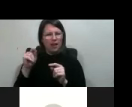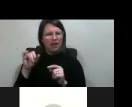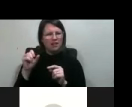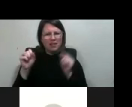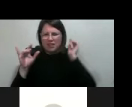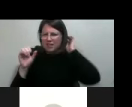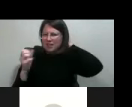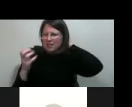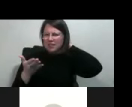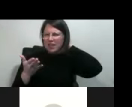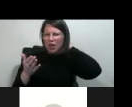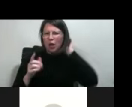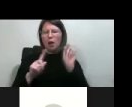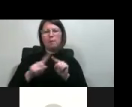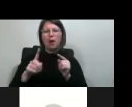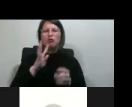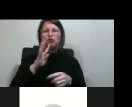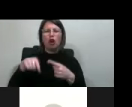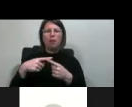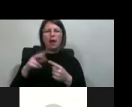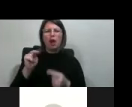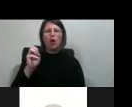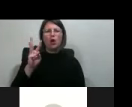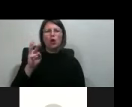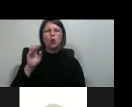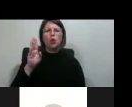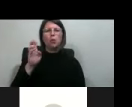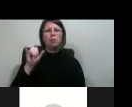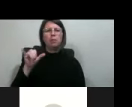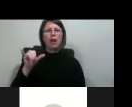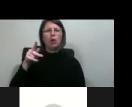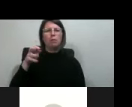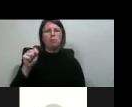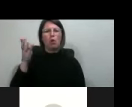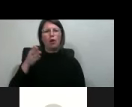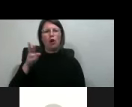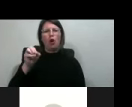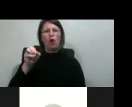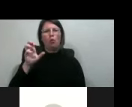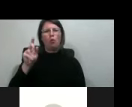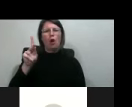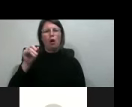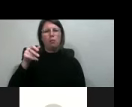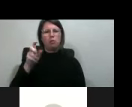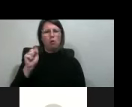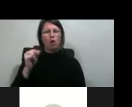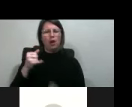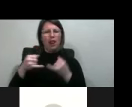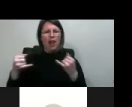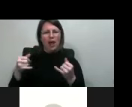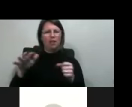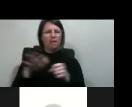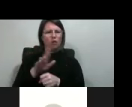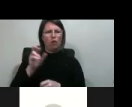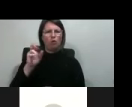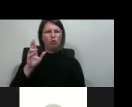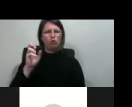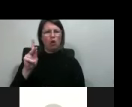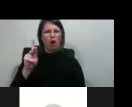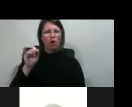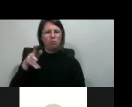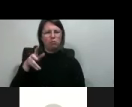talk primarily about the Newburyport-Rockport line, which in this case, at least currently, the entire Rockport branch is being suspended